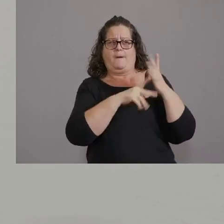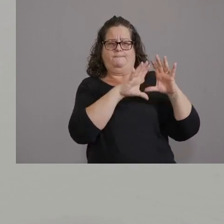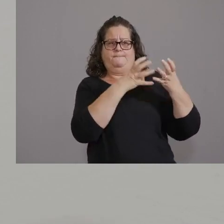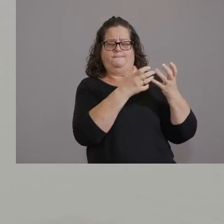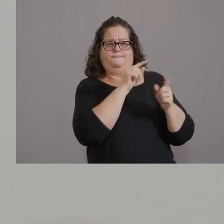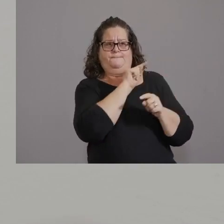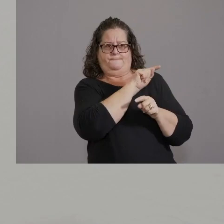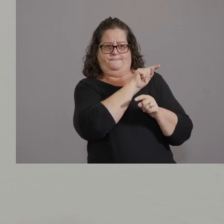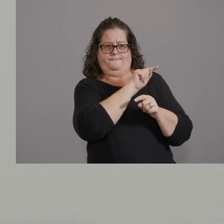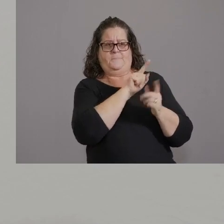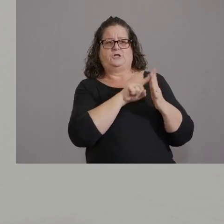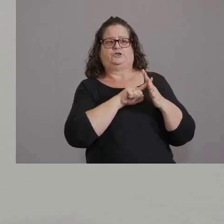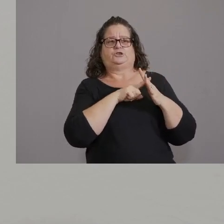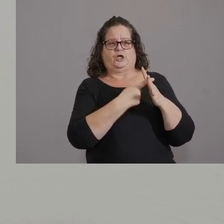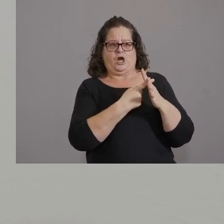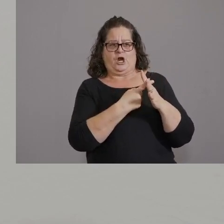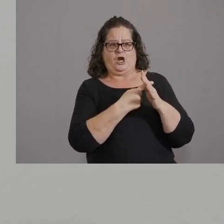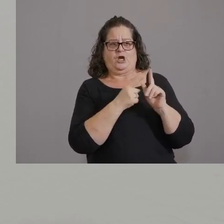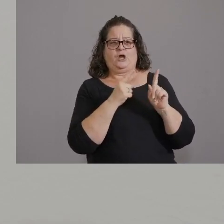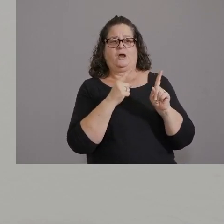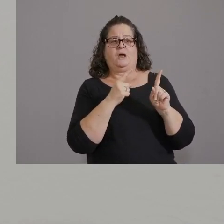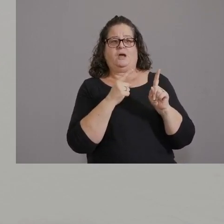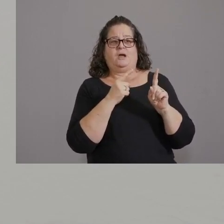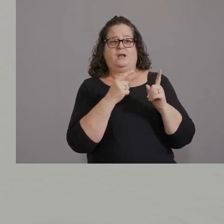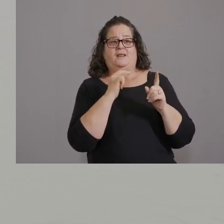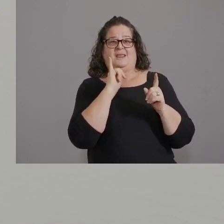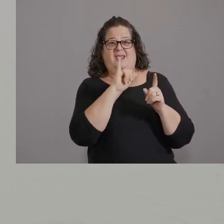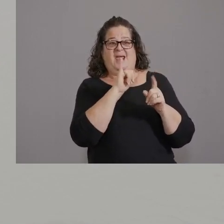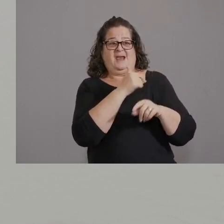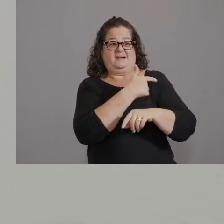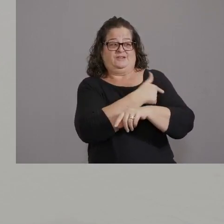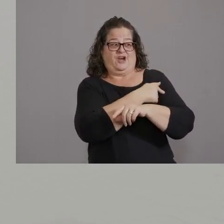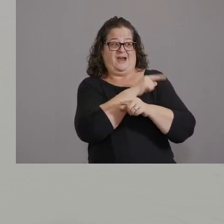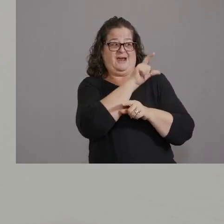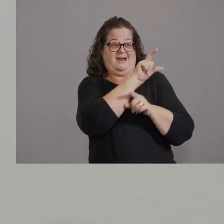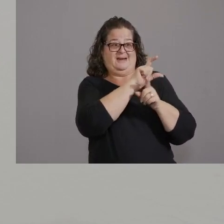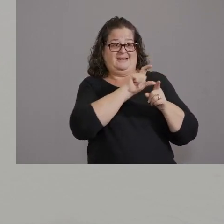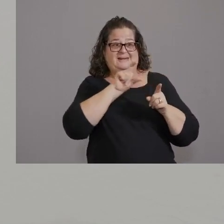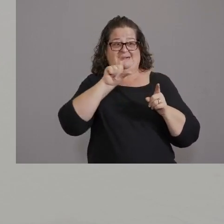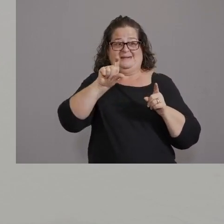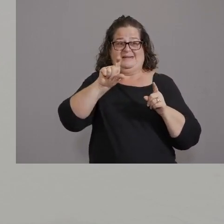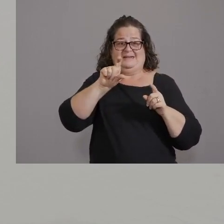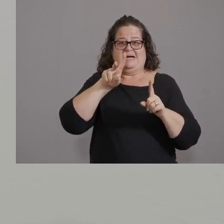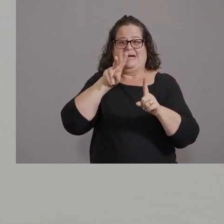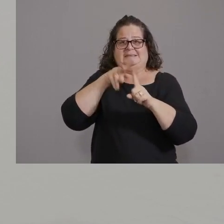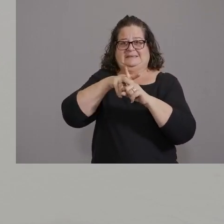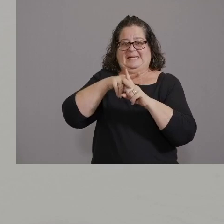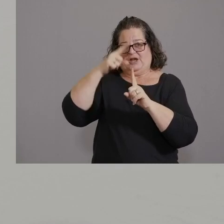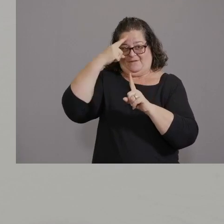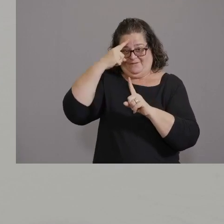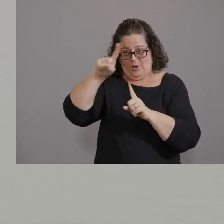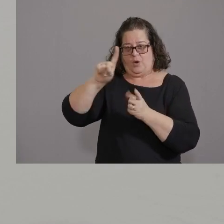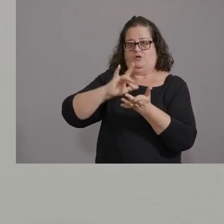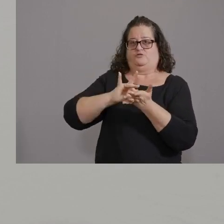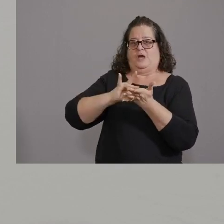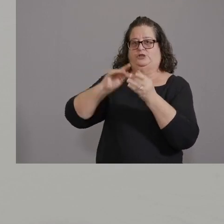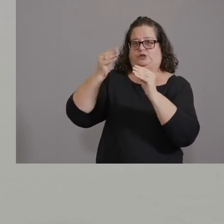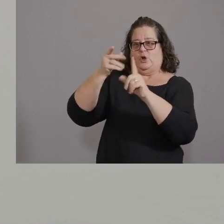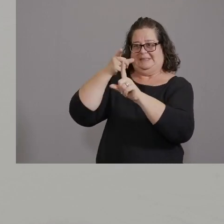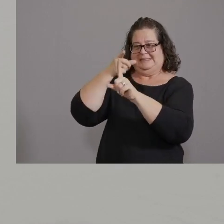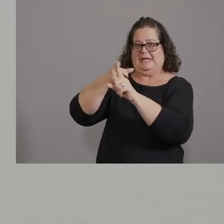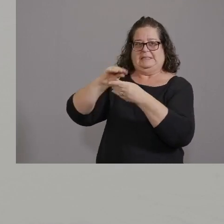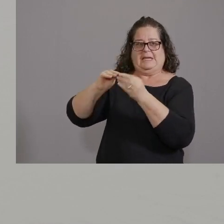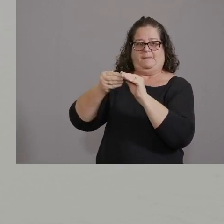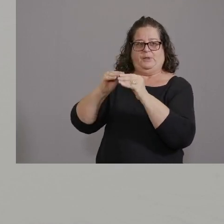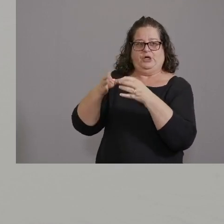top and assign them to the CDC retail pharmacy program. CDC then will allocate those doses to the providers